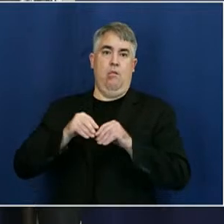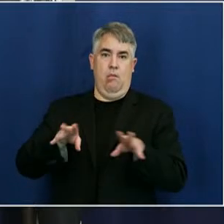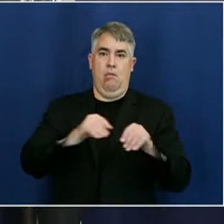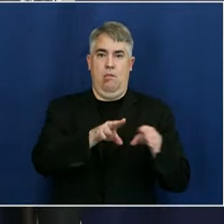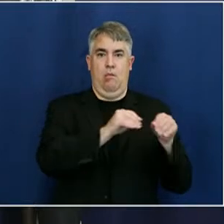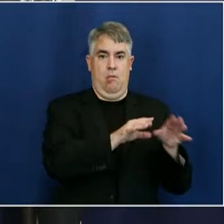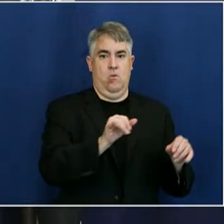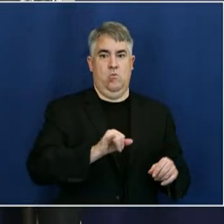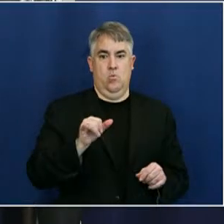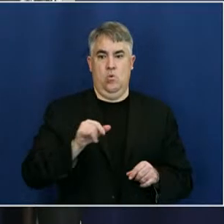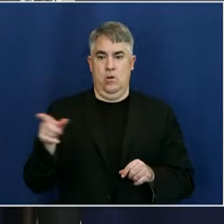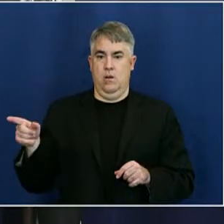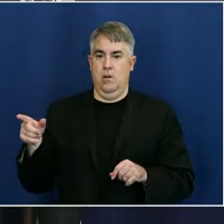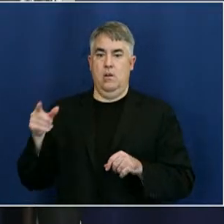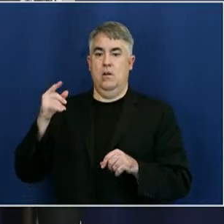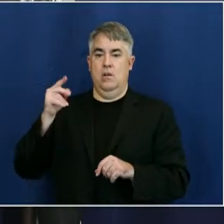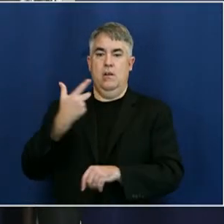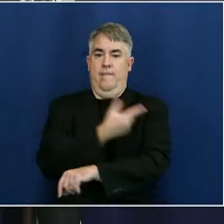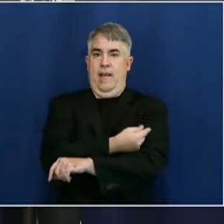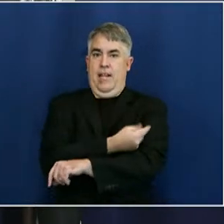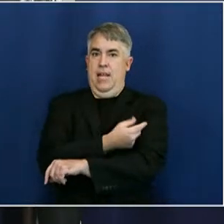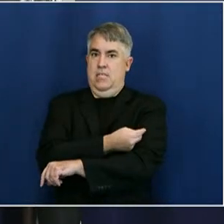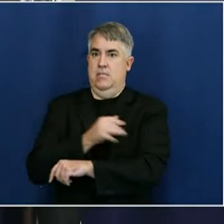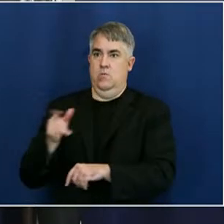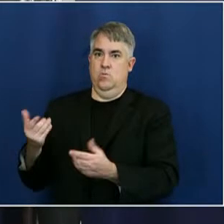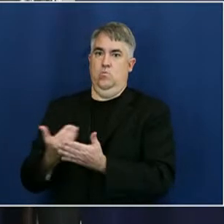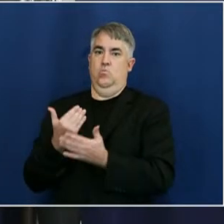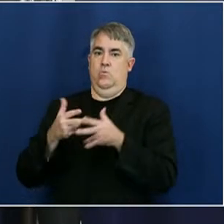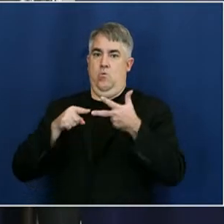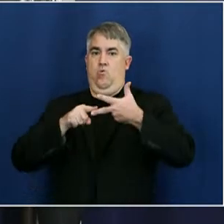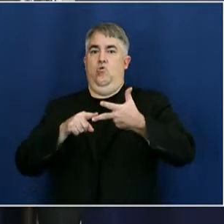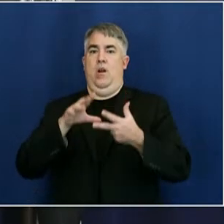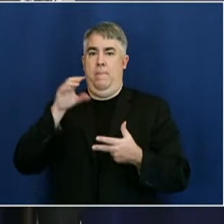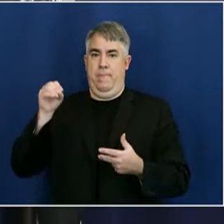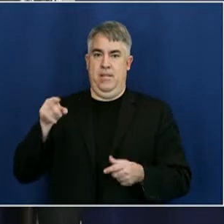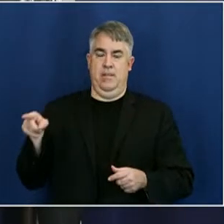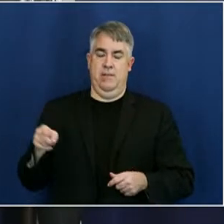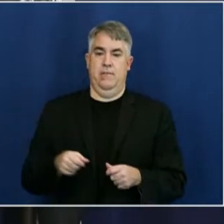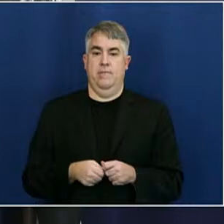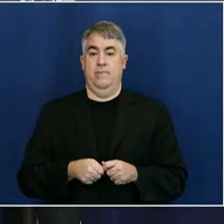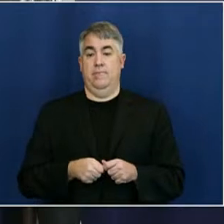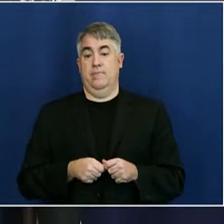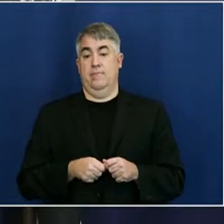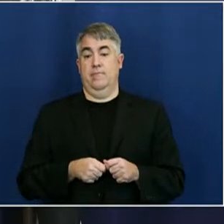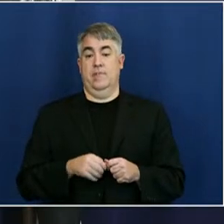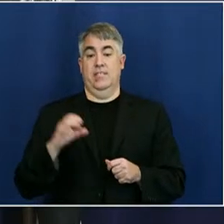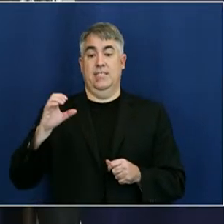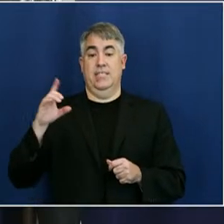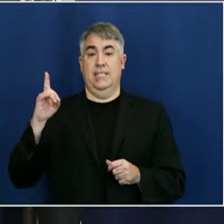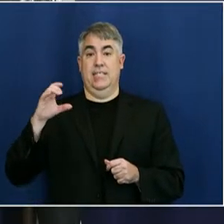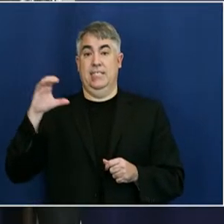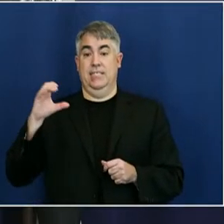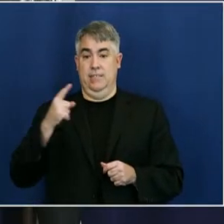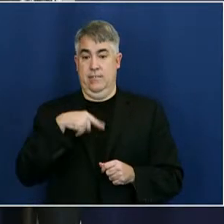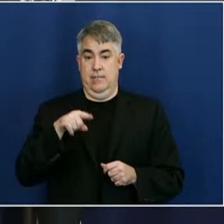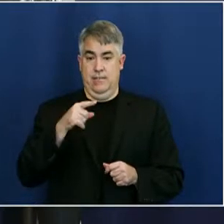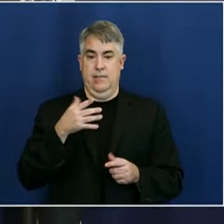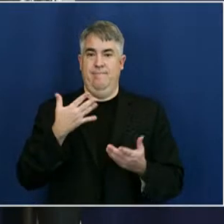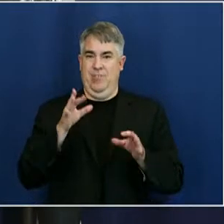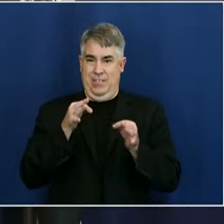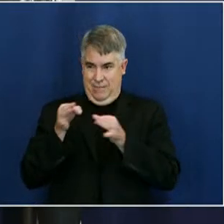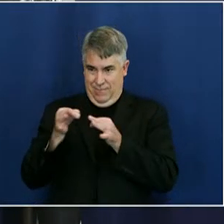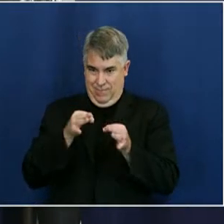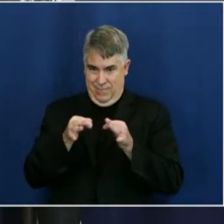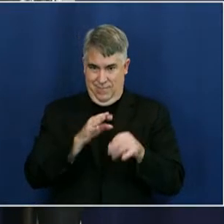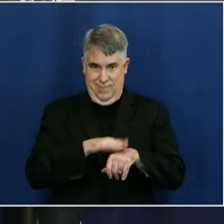region. So I think we'll be fine. Regarding the actual time, CDC did issue additional guidance, as was